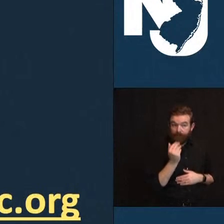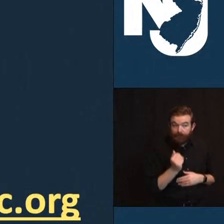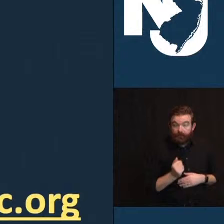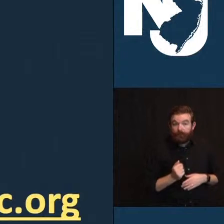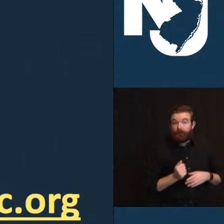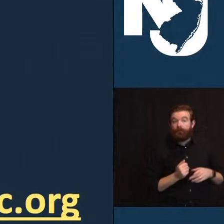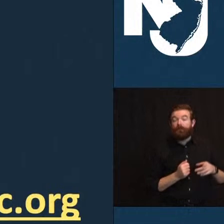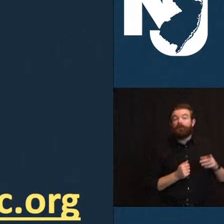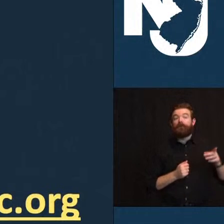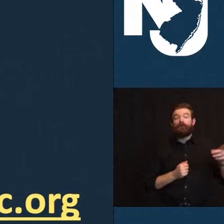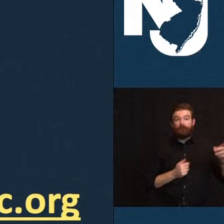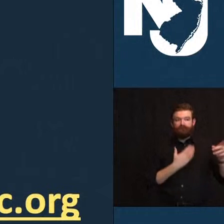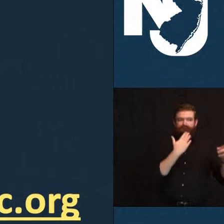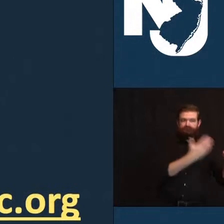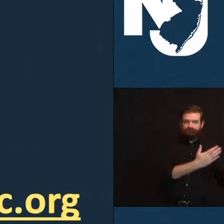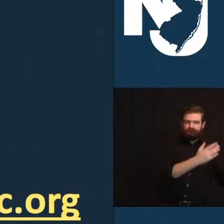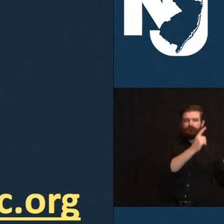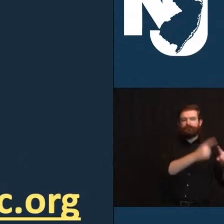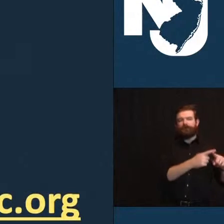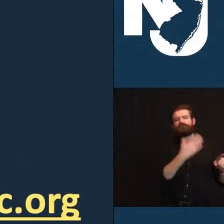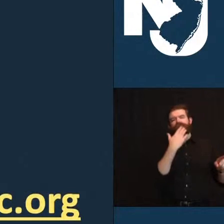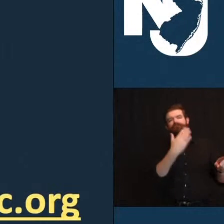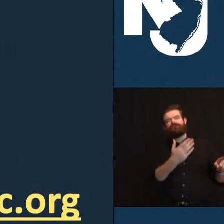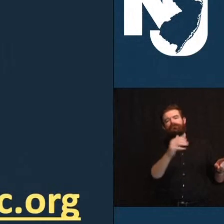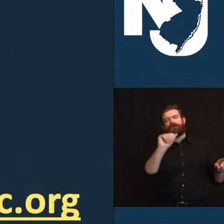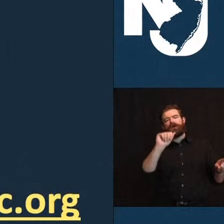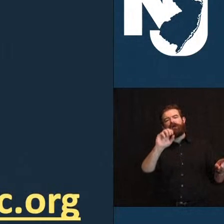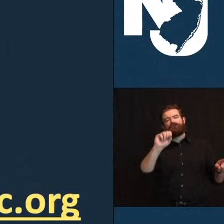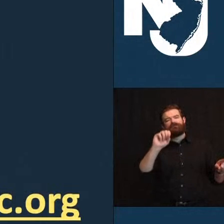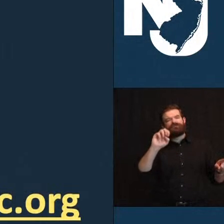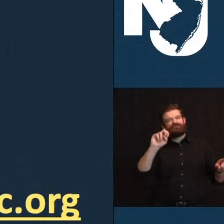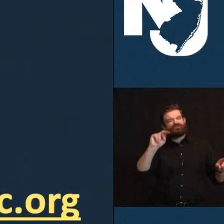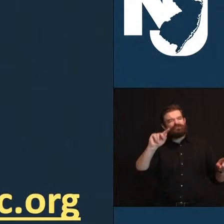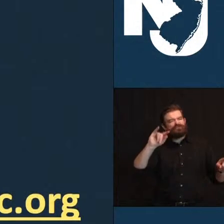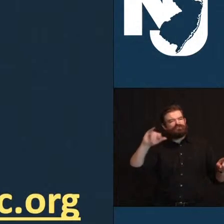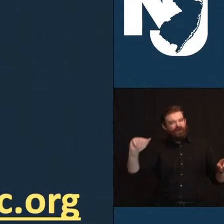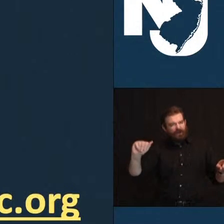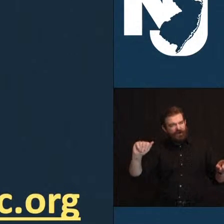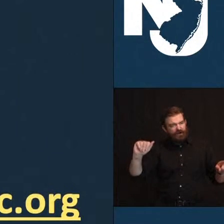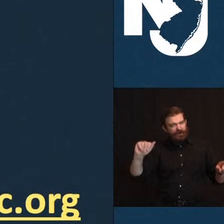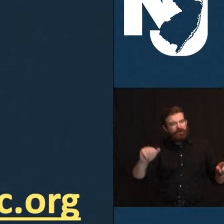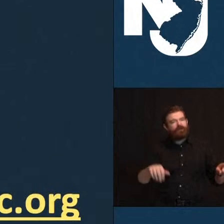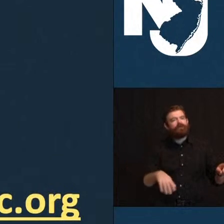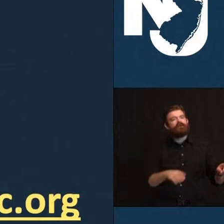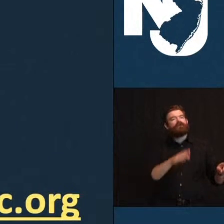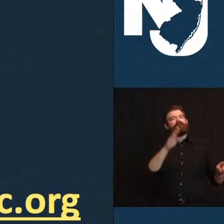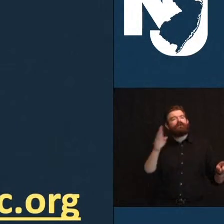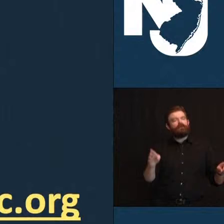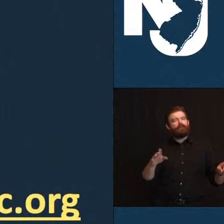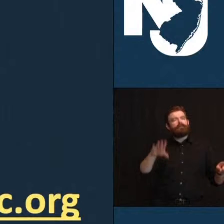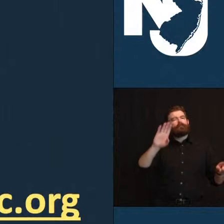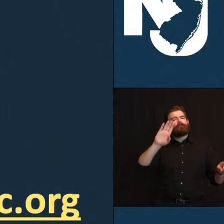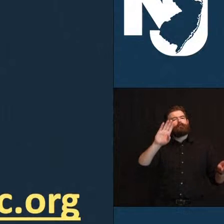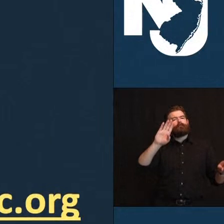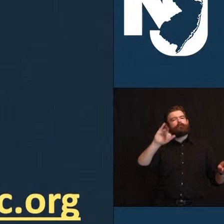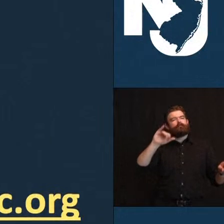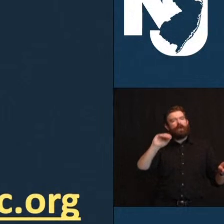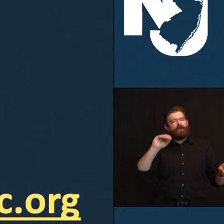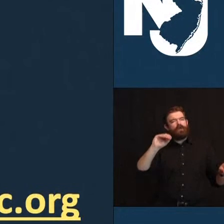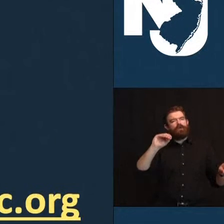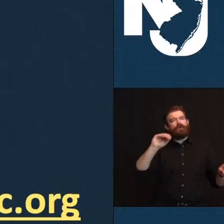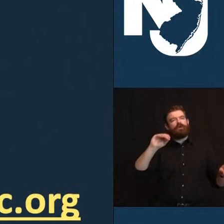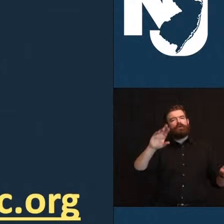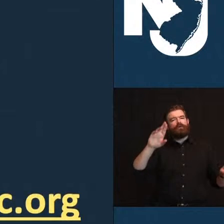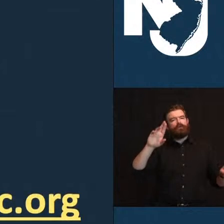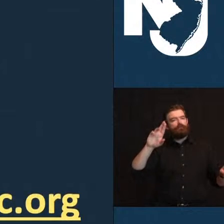Care, Arcray USA, Becton Dickinson and Company, BioReference Labs, the George Link